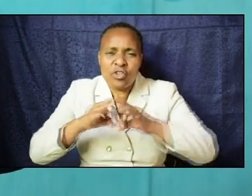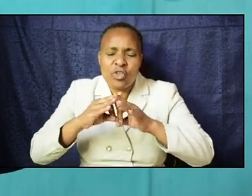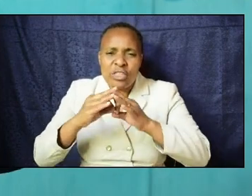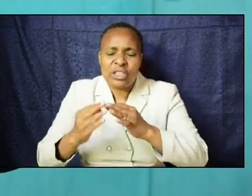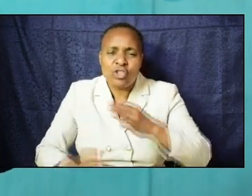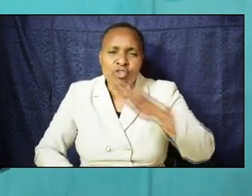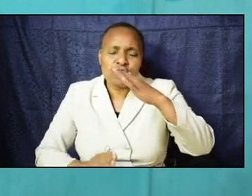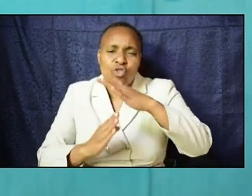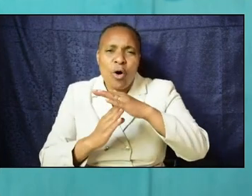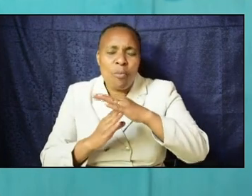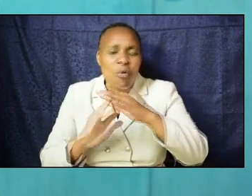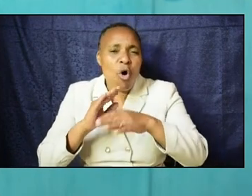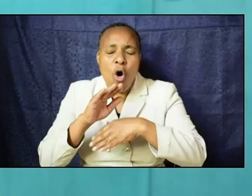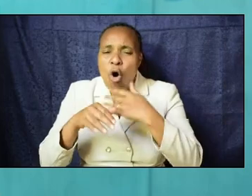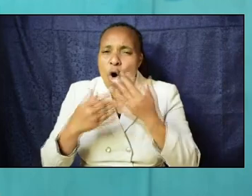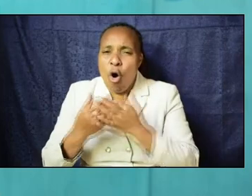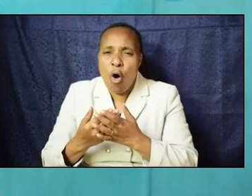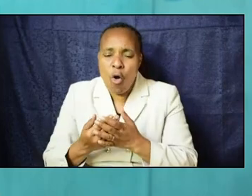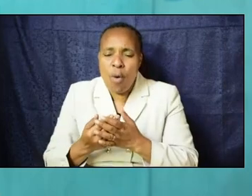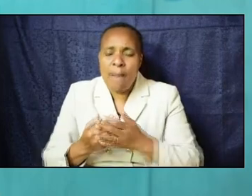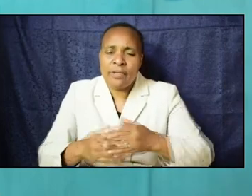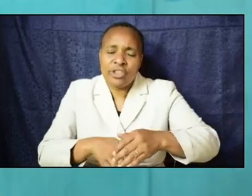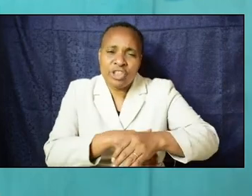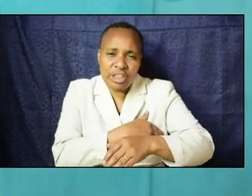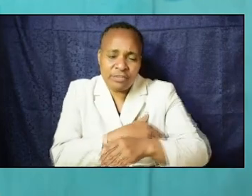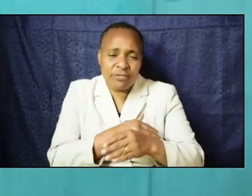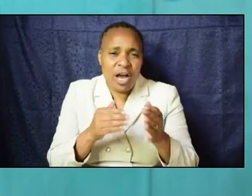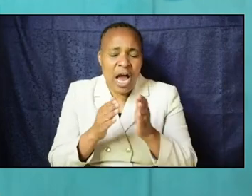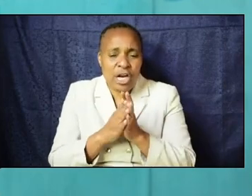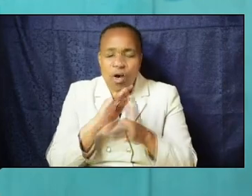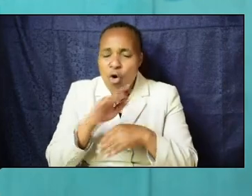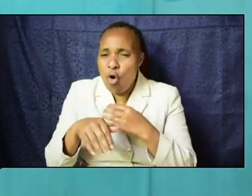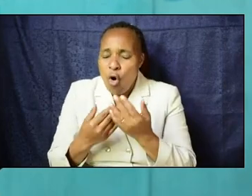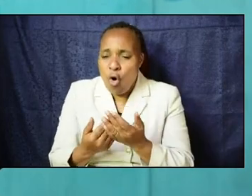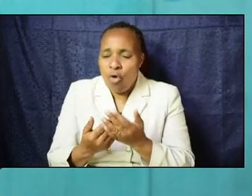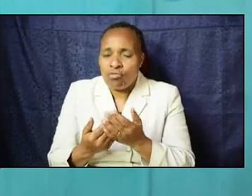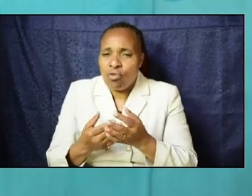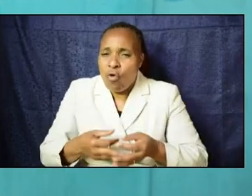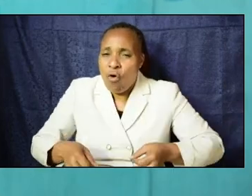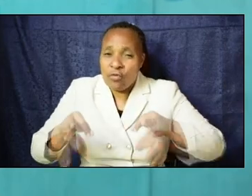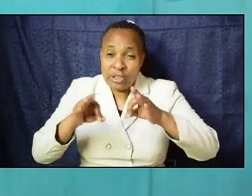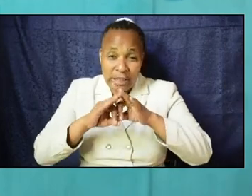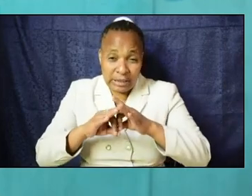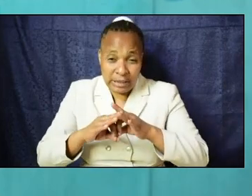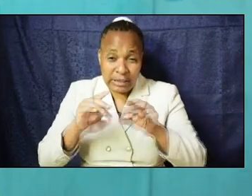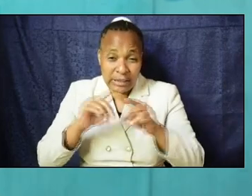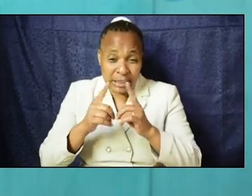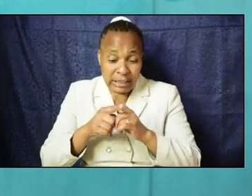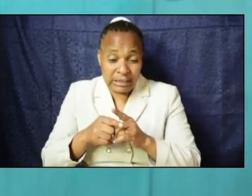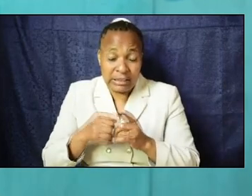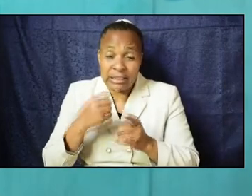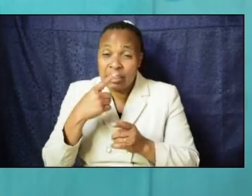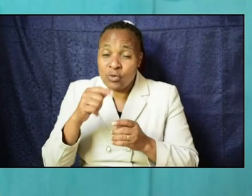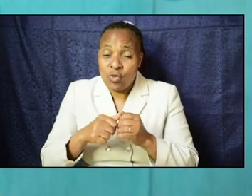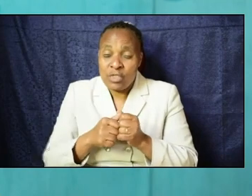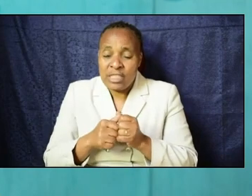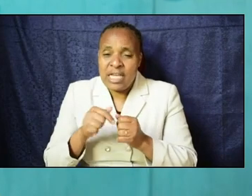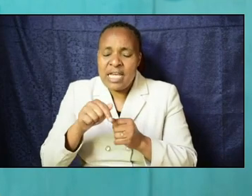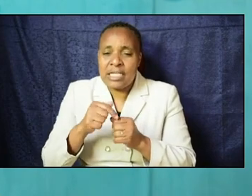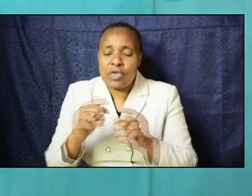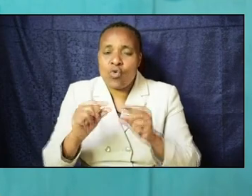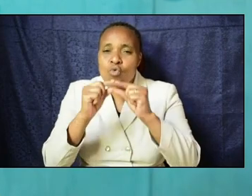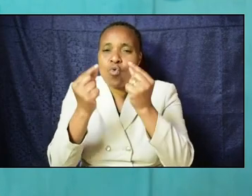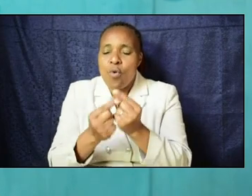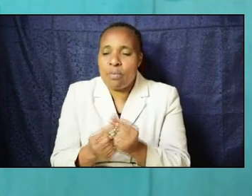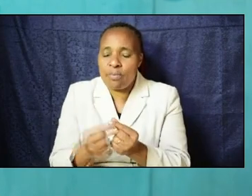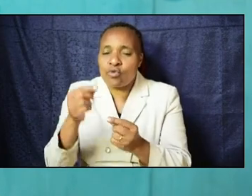chief cupbearer and the chief baker in the presence of his officials. Now he restored the chief cupbearer so that he would